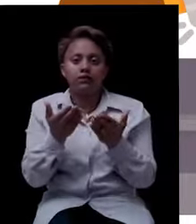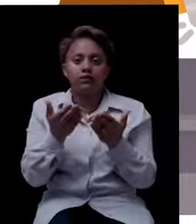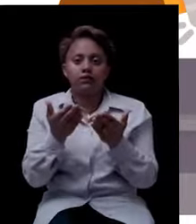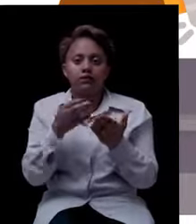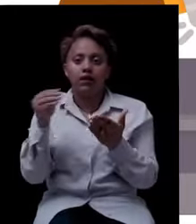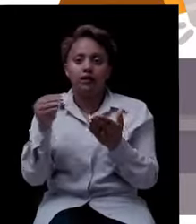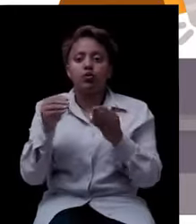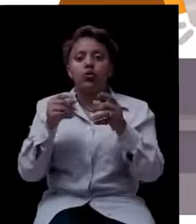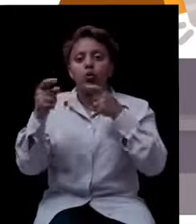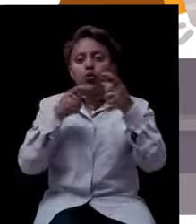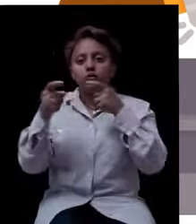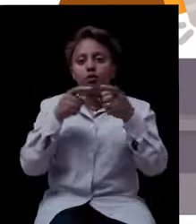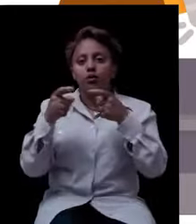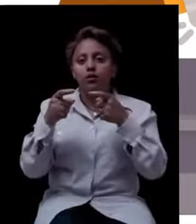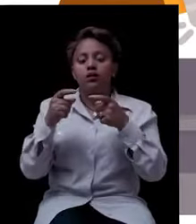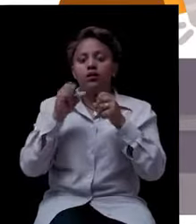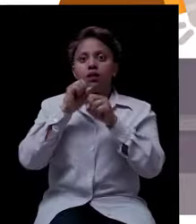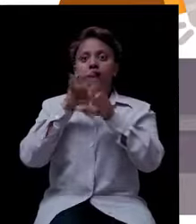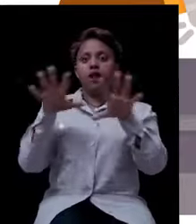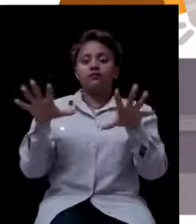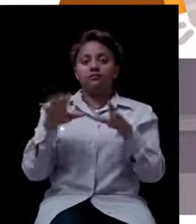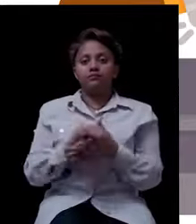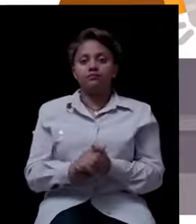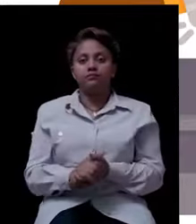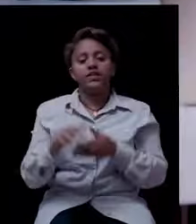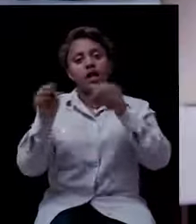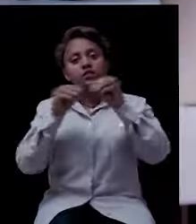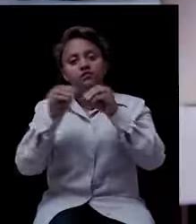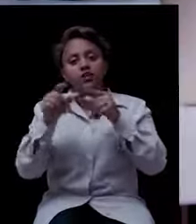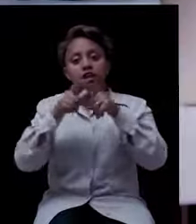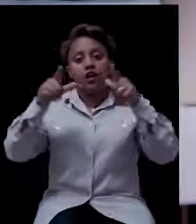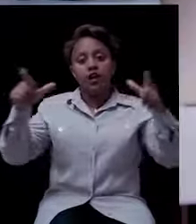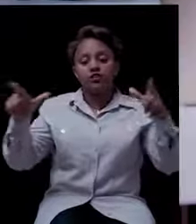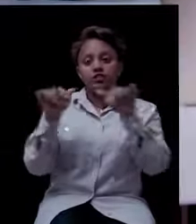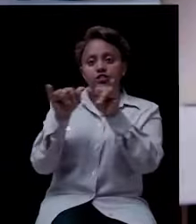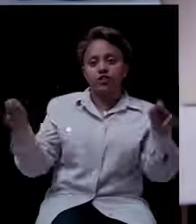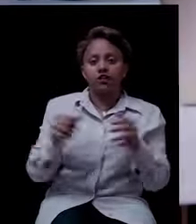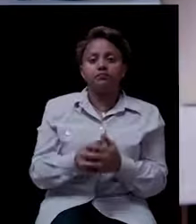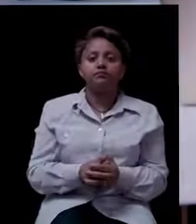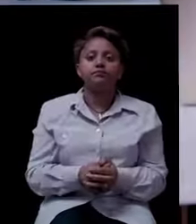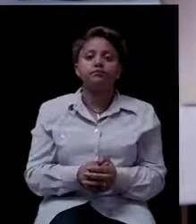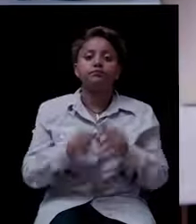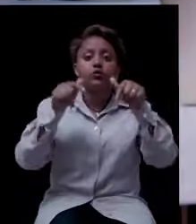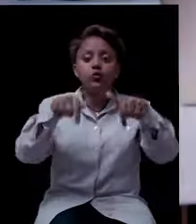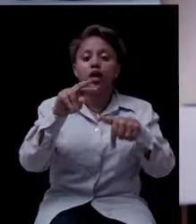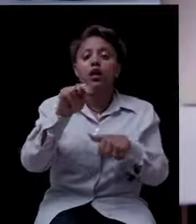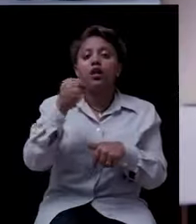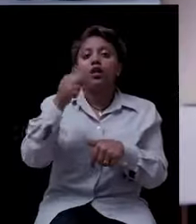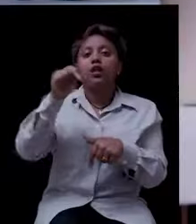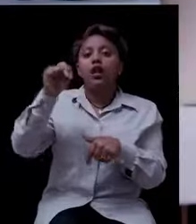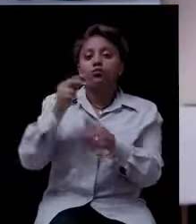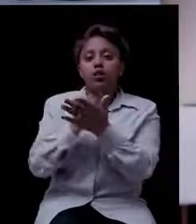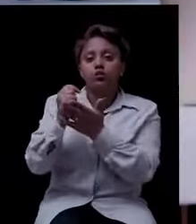greater chemical reactivity than their larger scale counterparts. Today, nanotechnology have been applied in a range